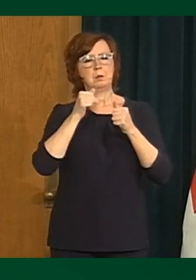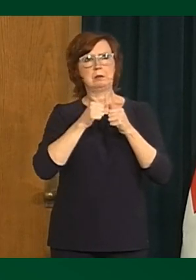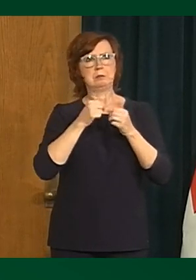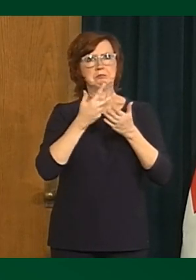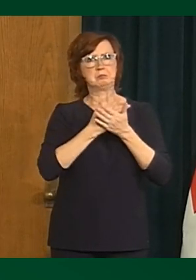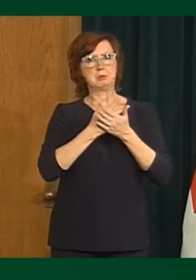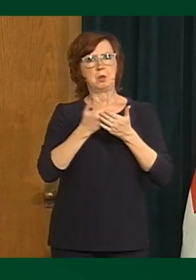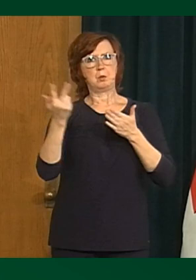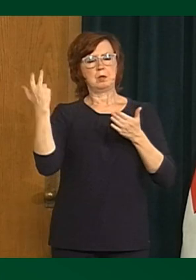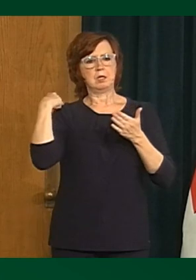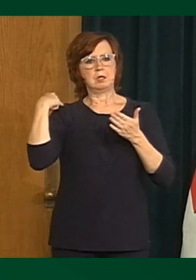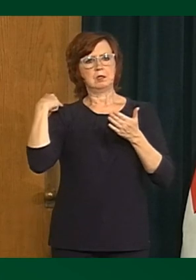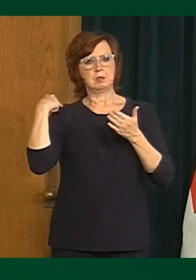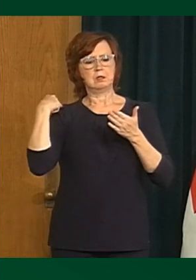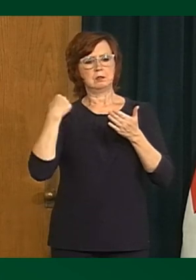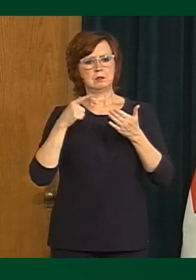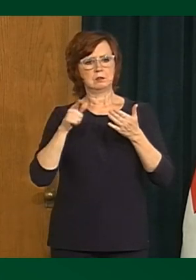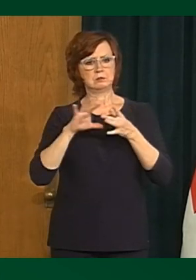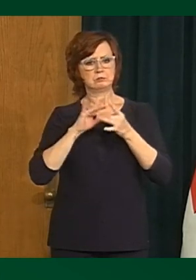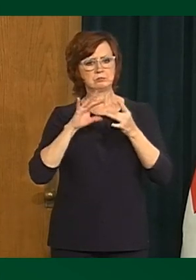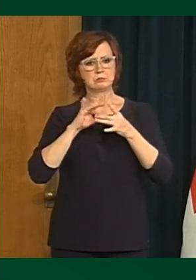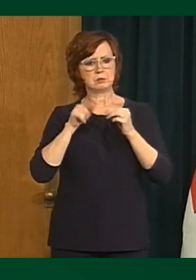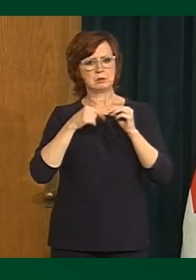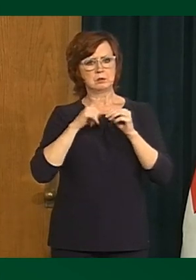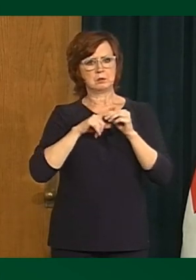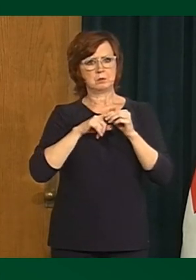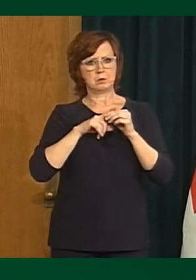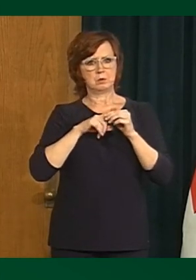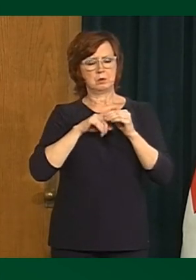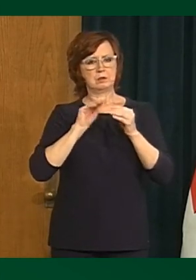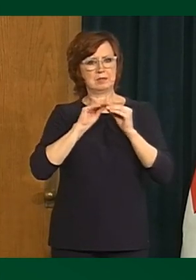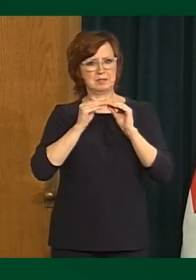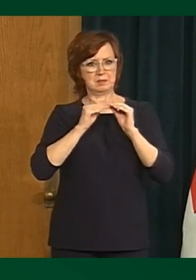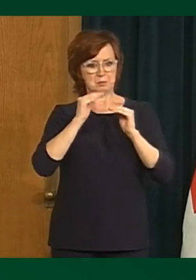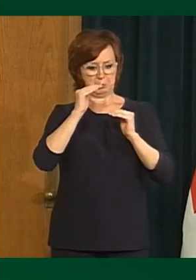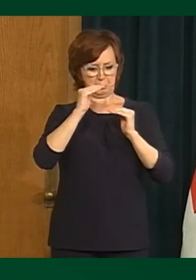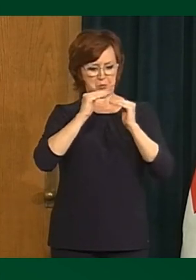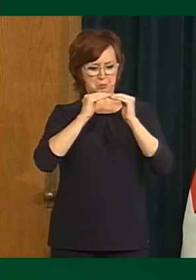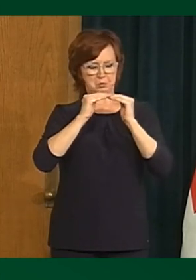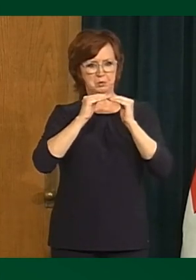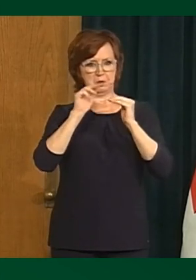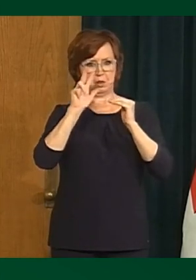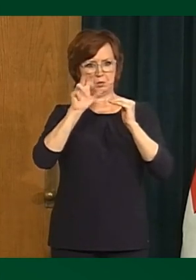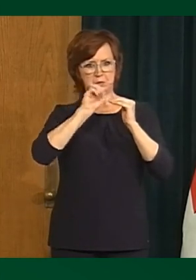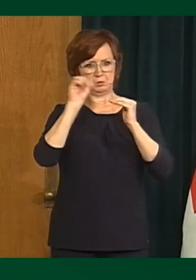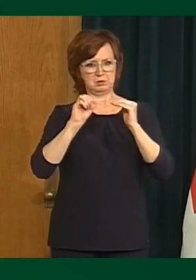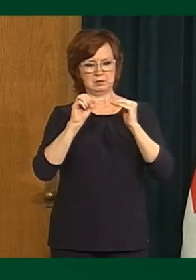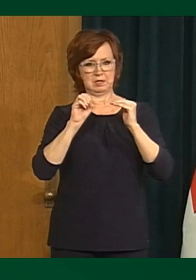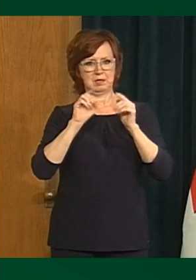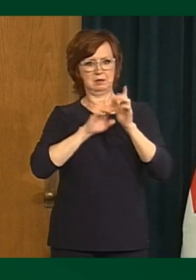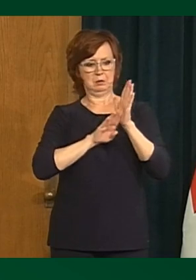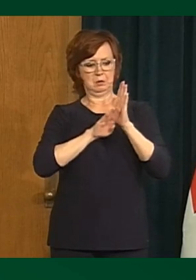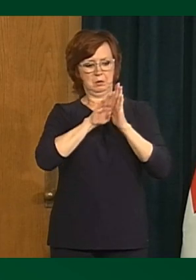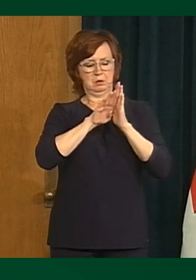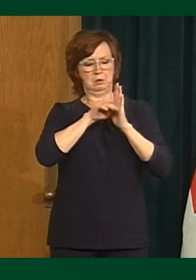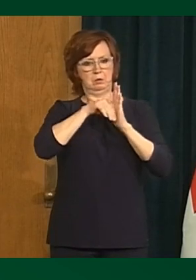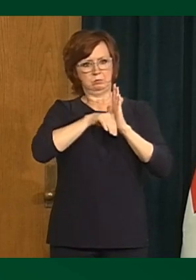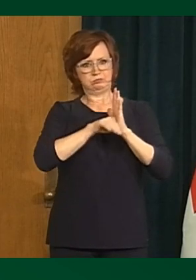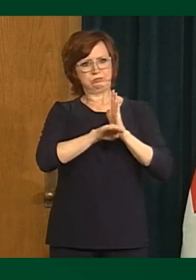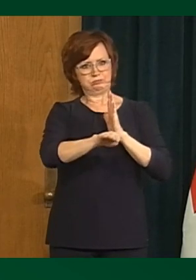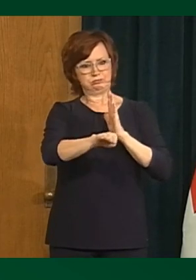weeks ago, when they had more activity, the test positive rate did creep up to around 3-4%, but then has come down. It's